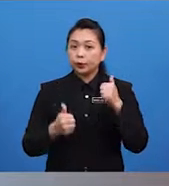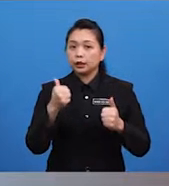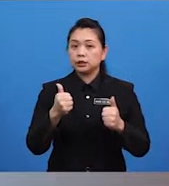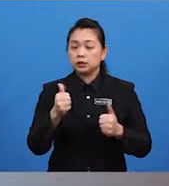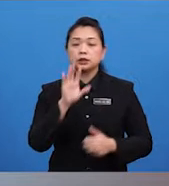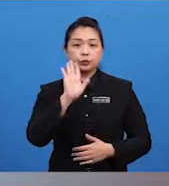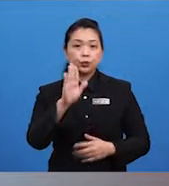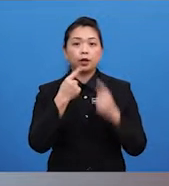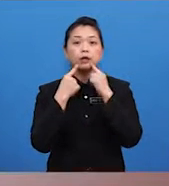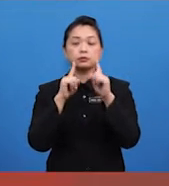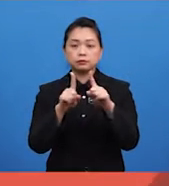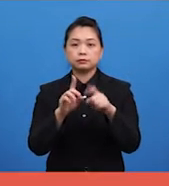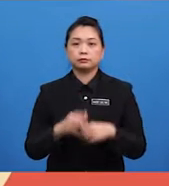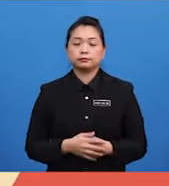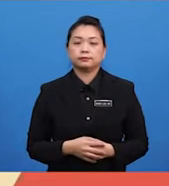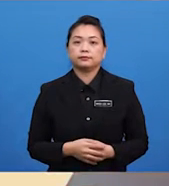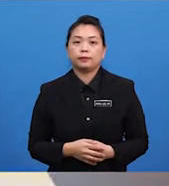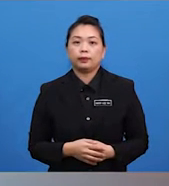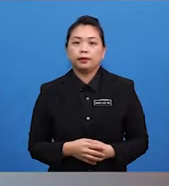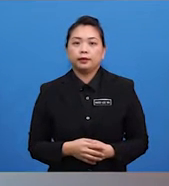Which would be your answer?